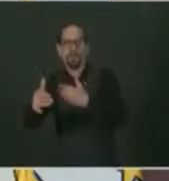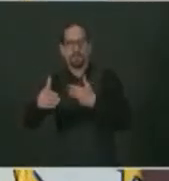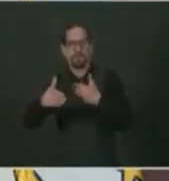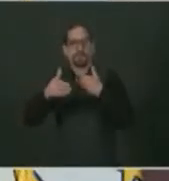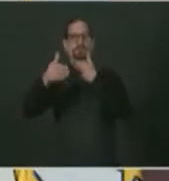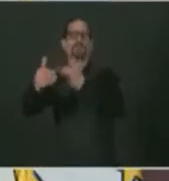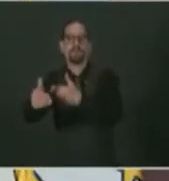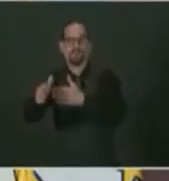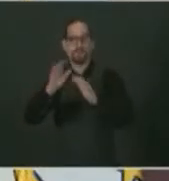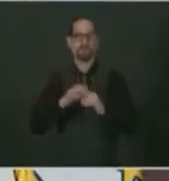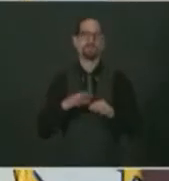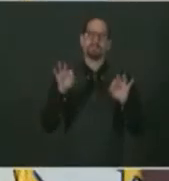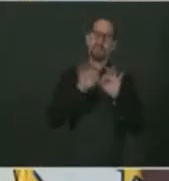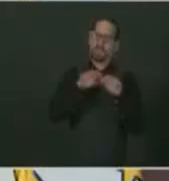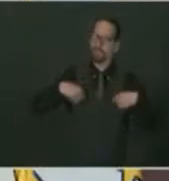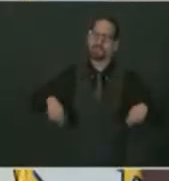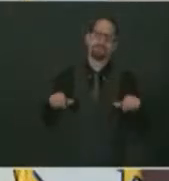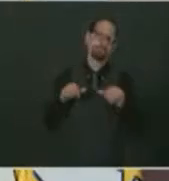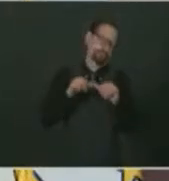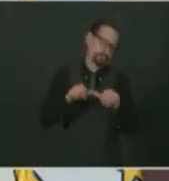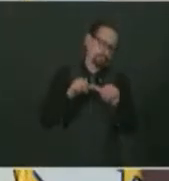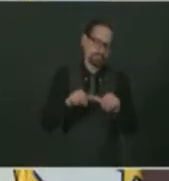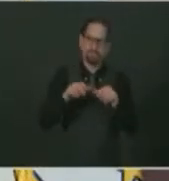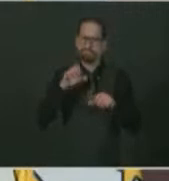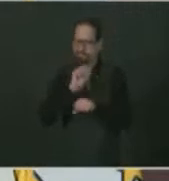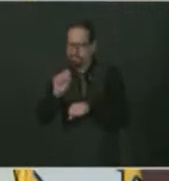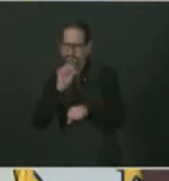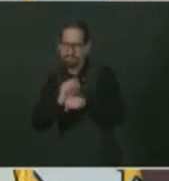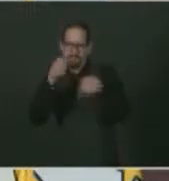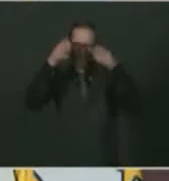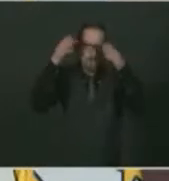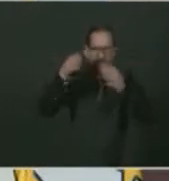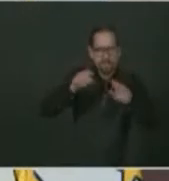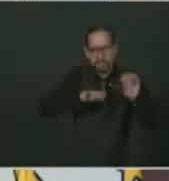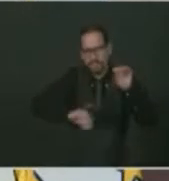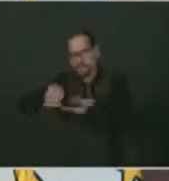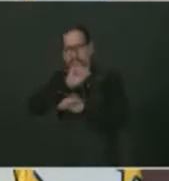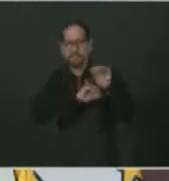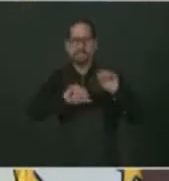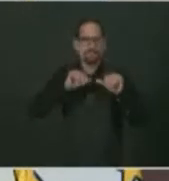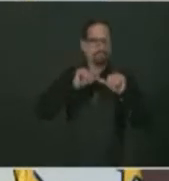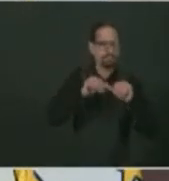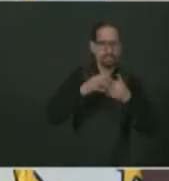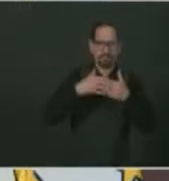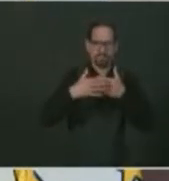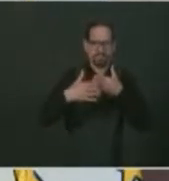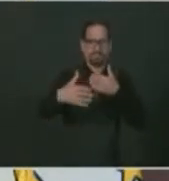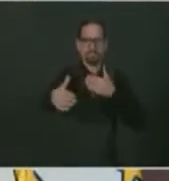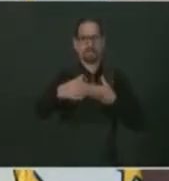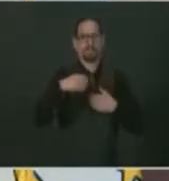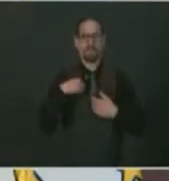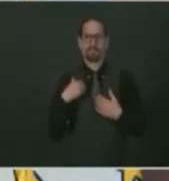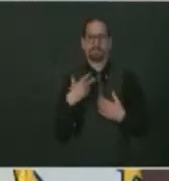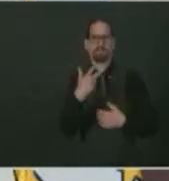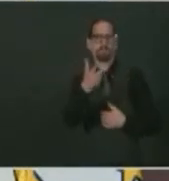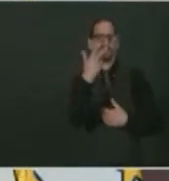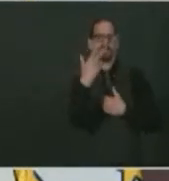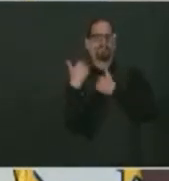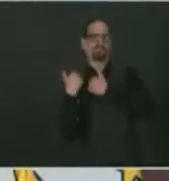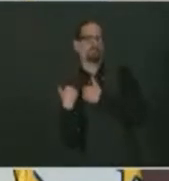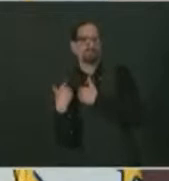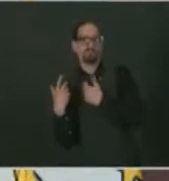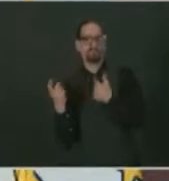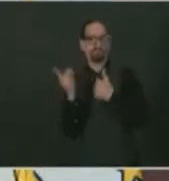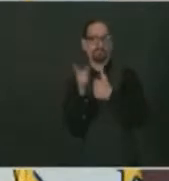weeks, we really have 3 main tasks before us from a vaccination standpoint. The first is to